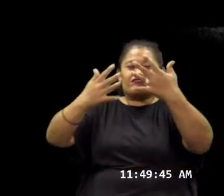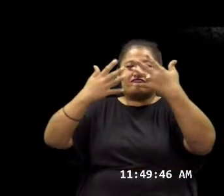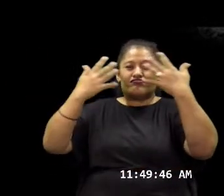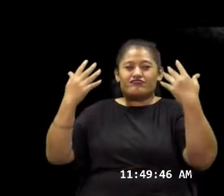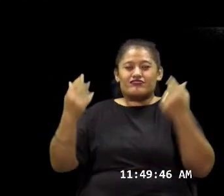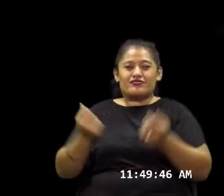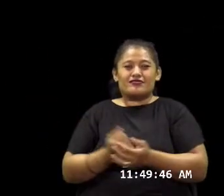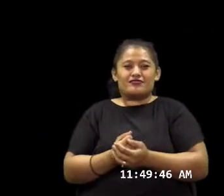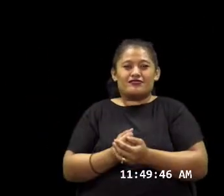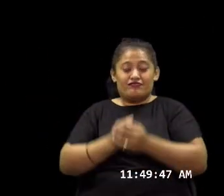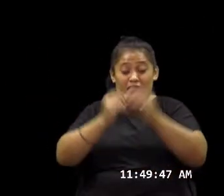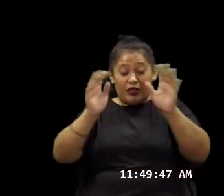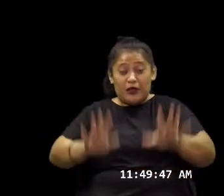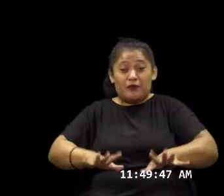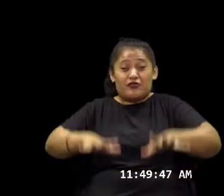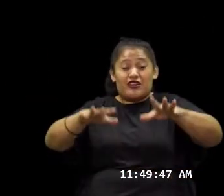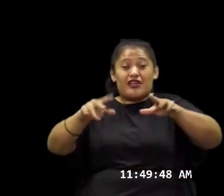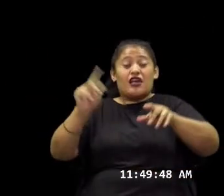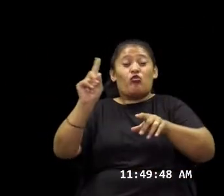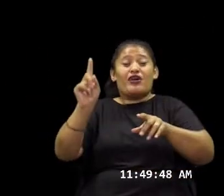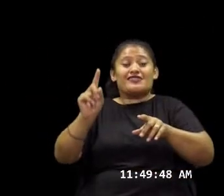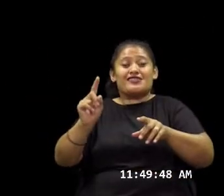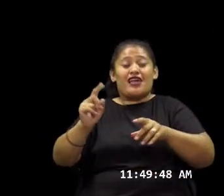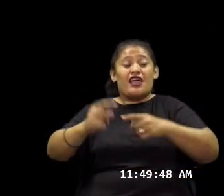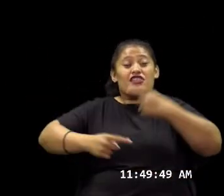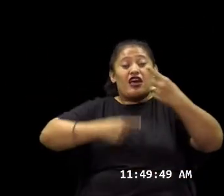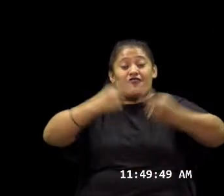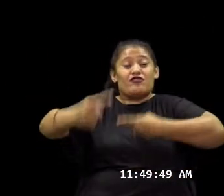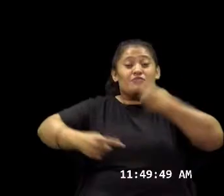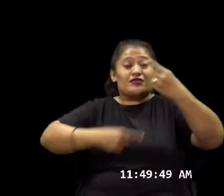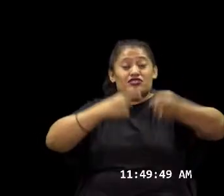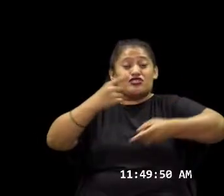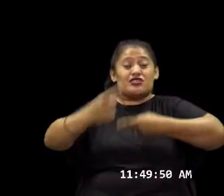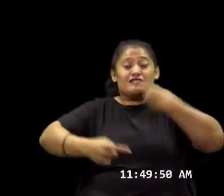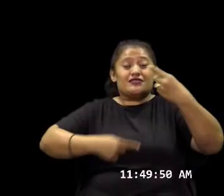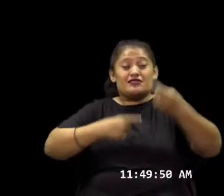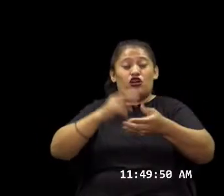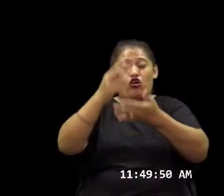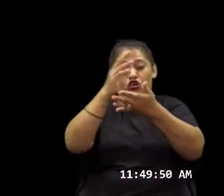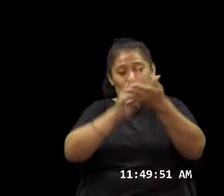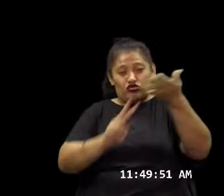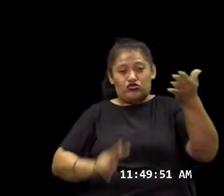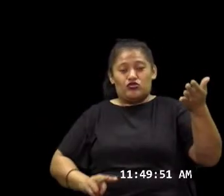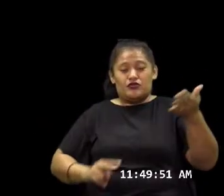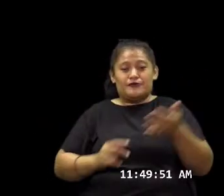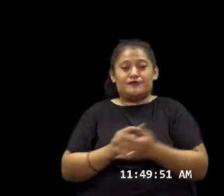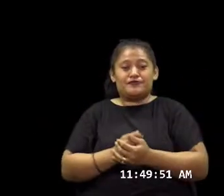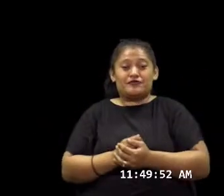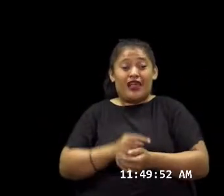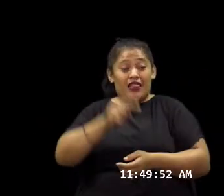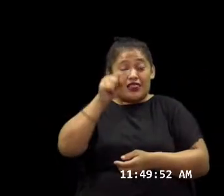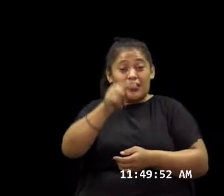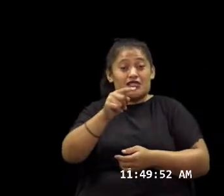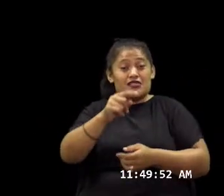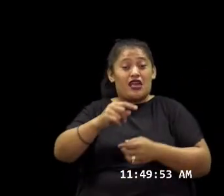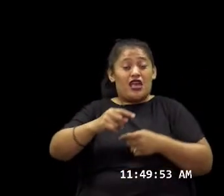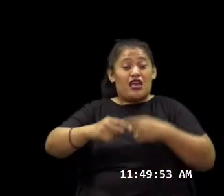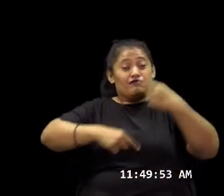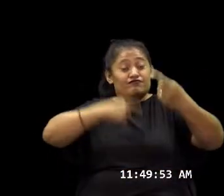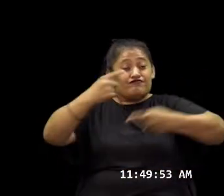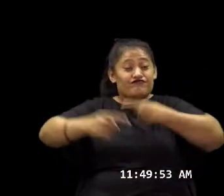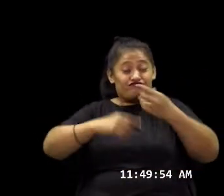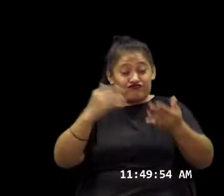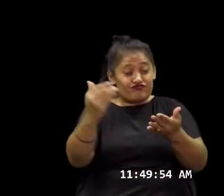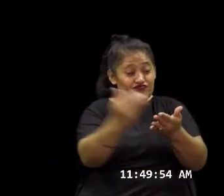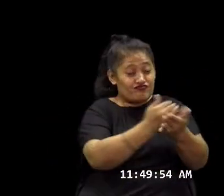Elaborate on the information about the setting of your story. These information that you have